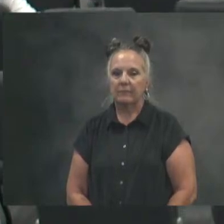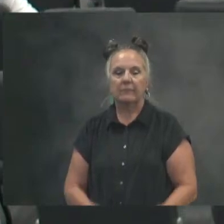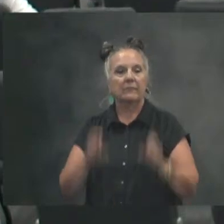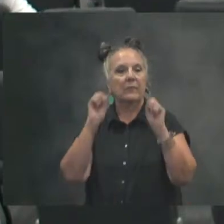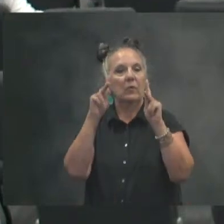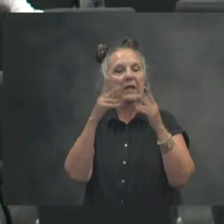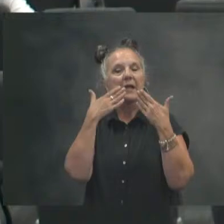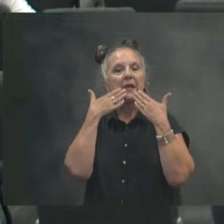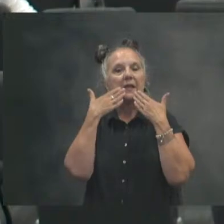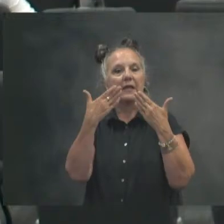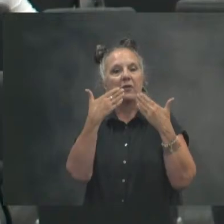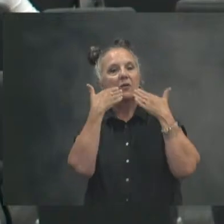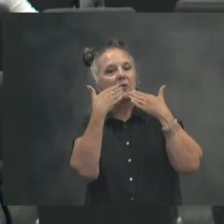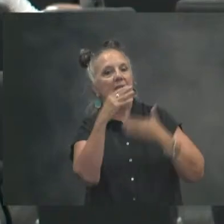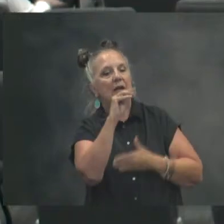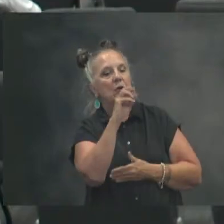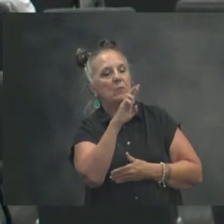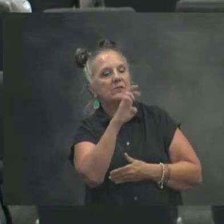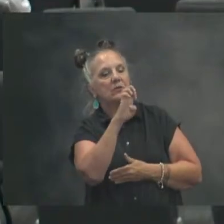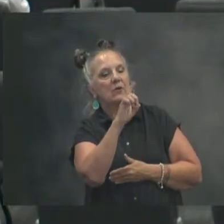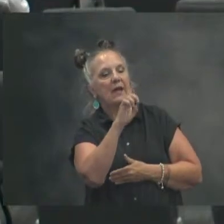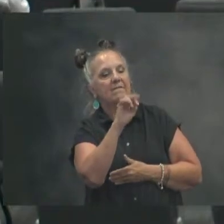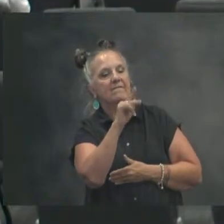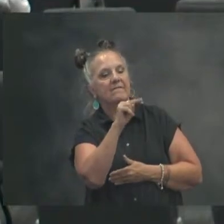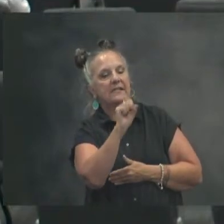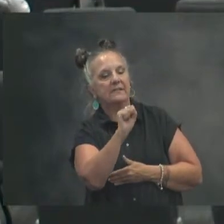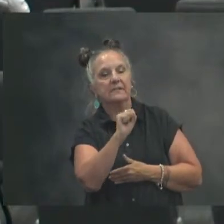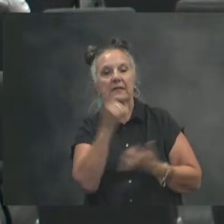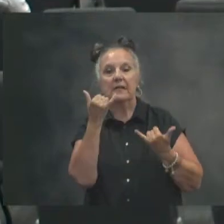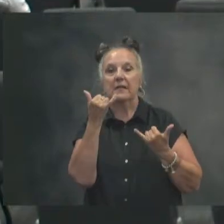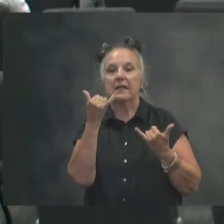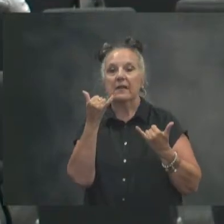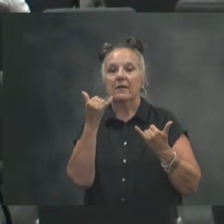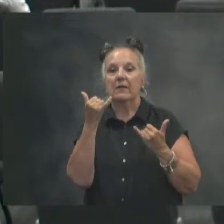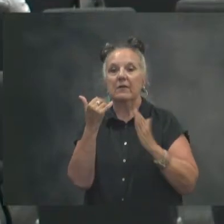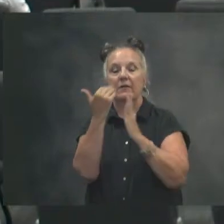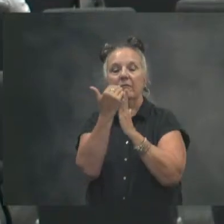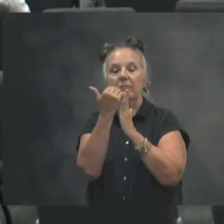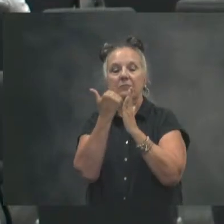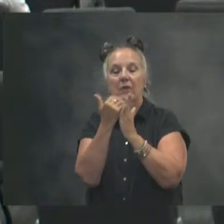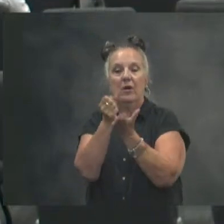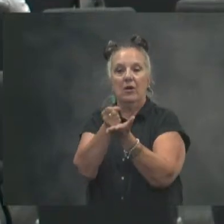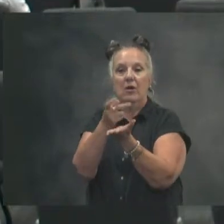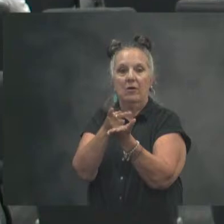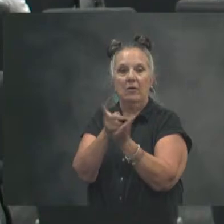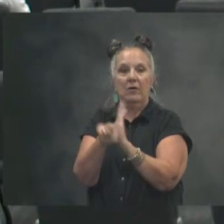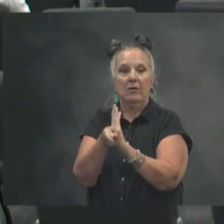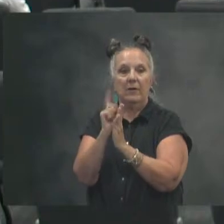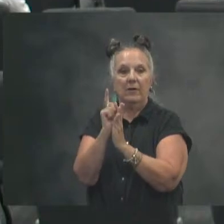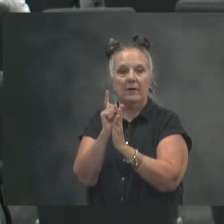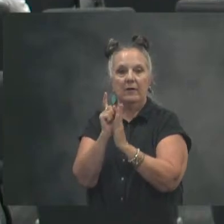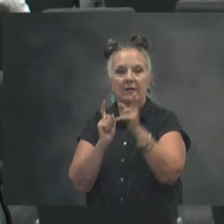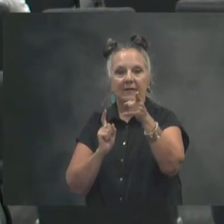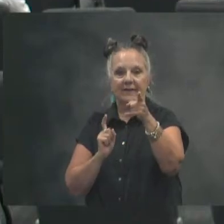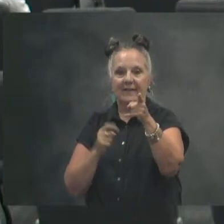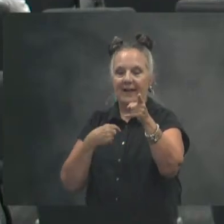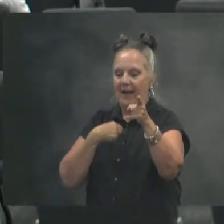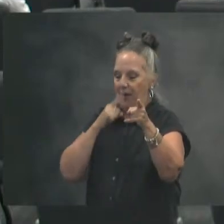Okay, thank you. Thank you, Mr. Evans. We'll move next to approval of the minutes. And I promise these won't be as long and